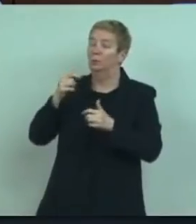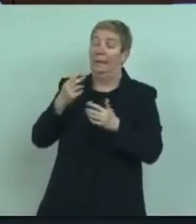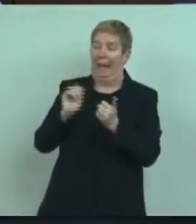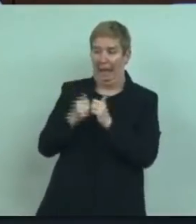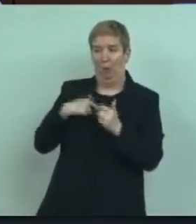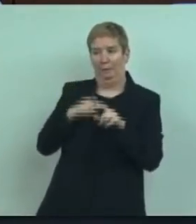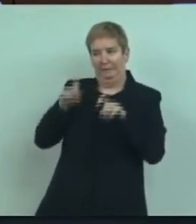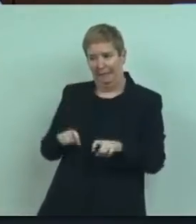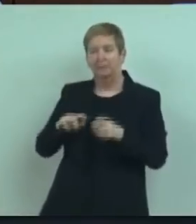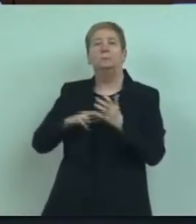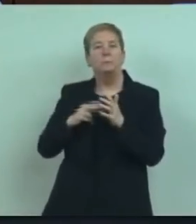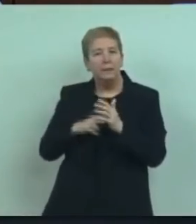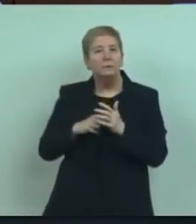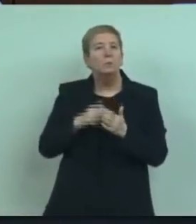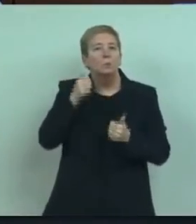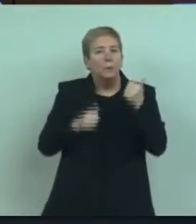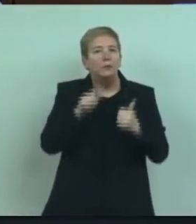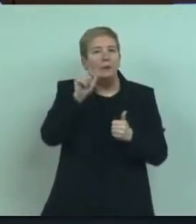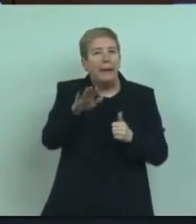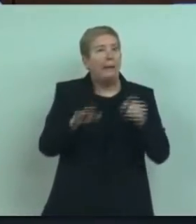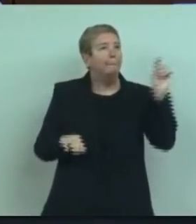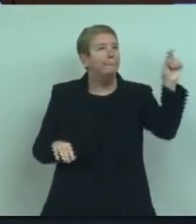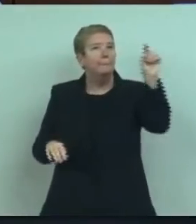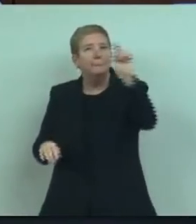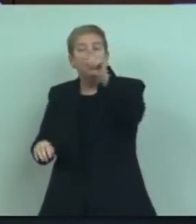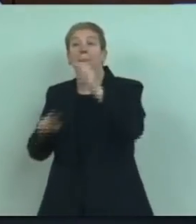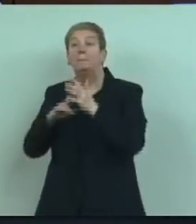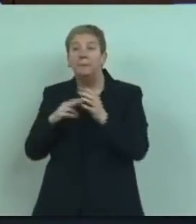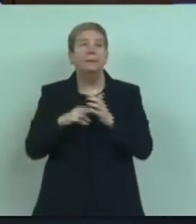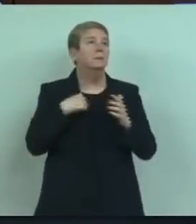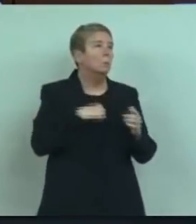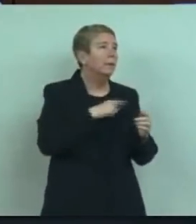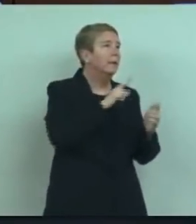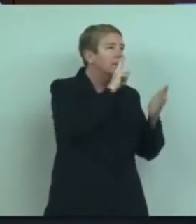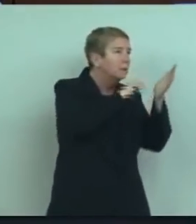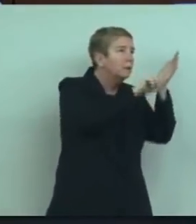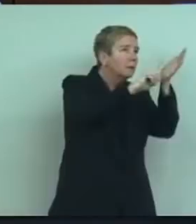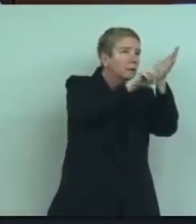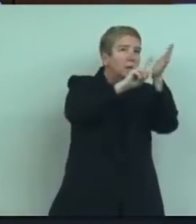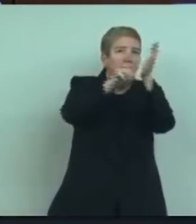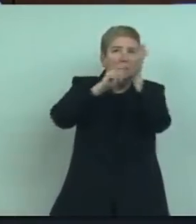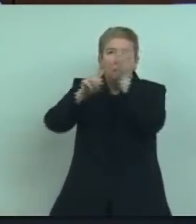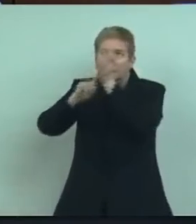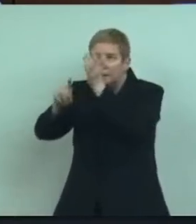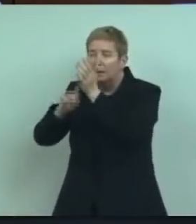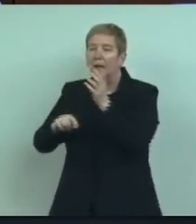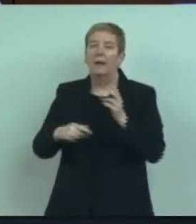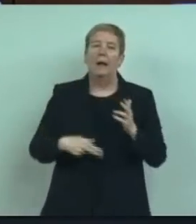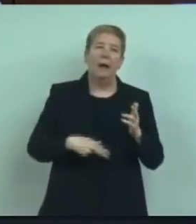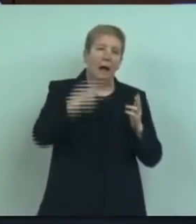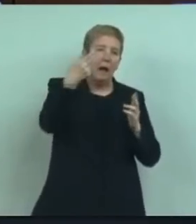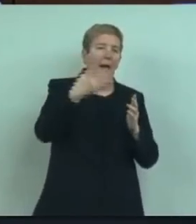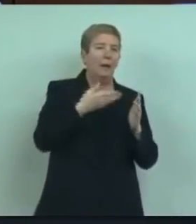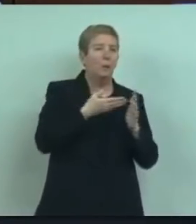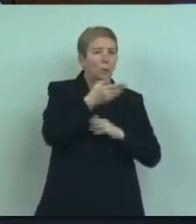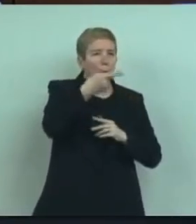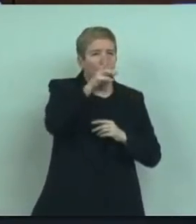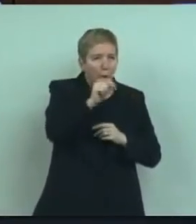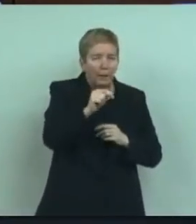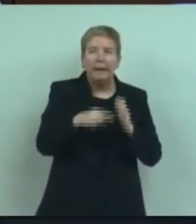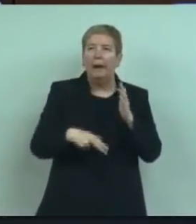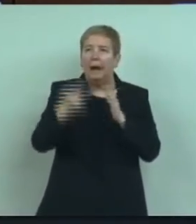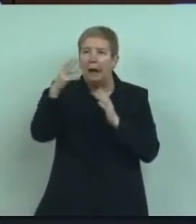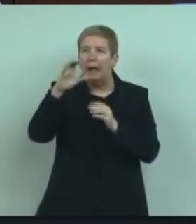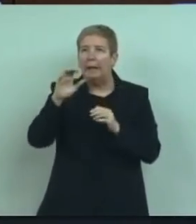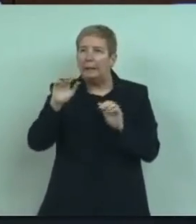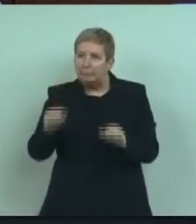and 3. So we've taken an inventory of laboratory equipment, things that we call high throughput or high capacity, other pieces